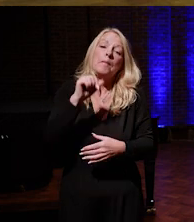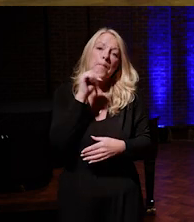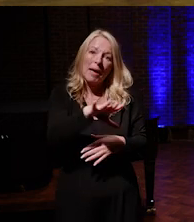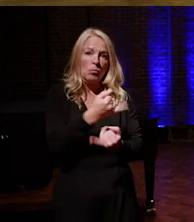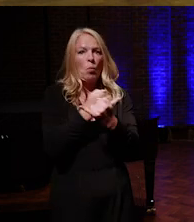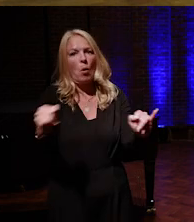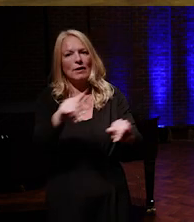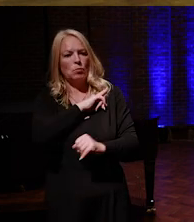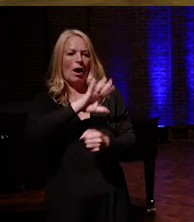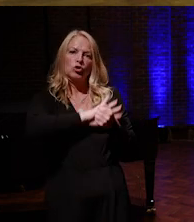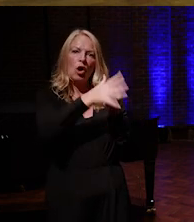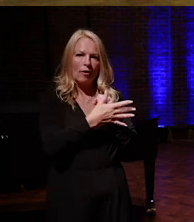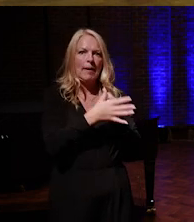COVID.